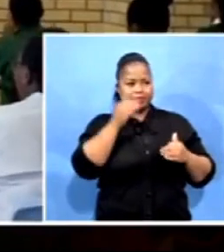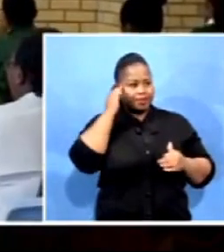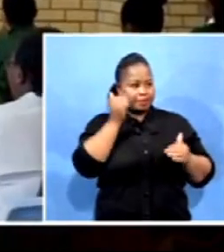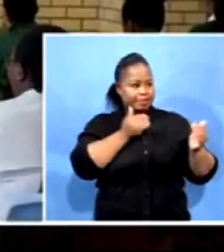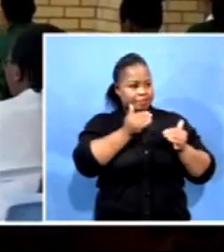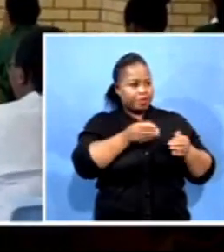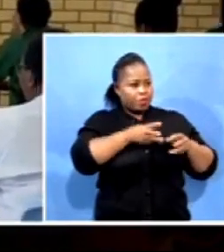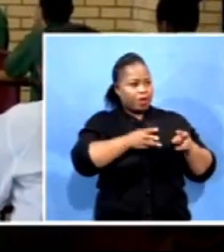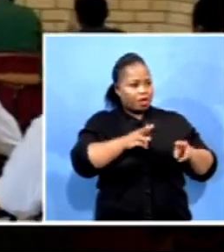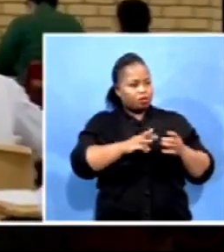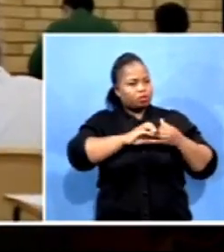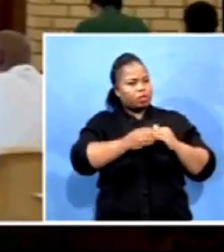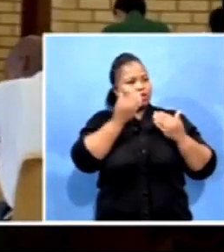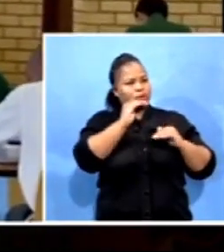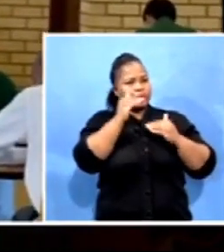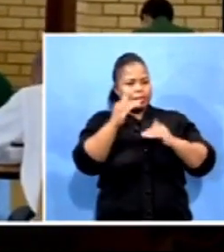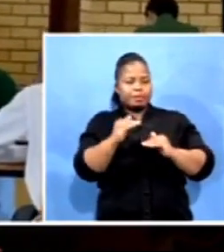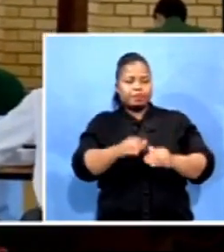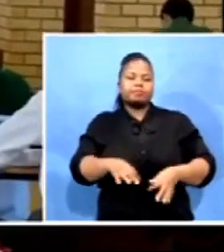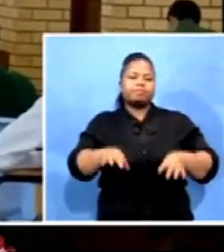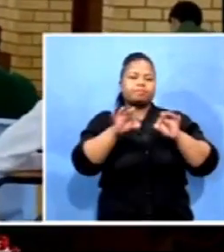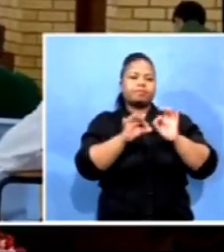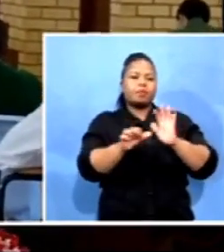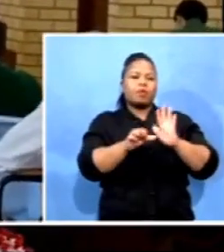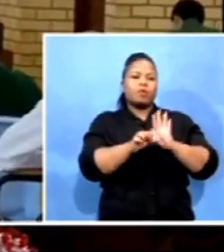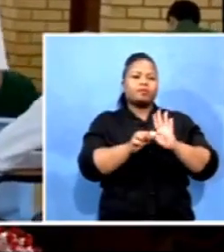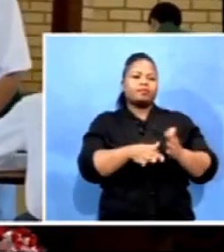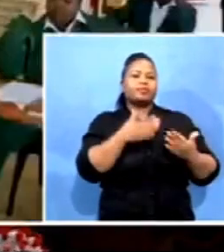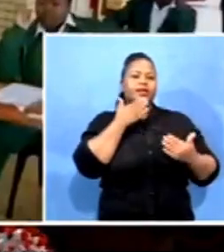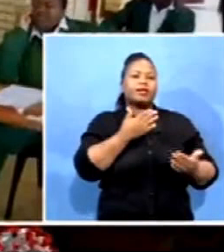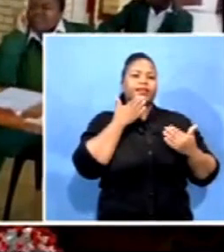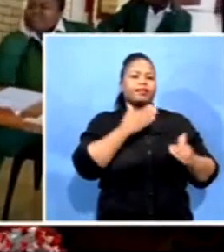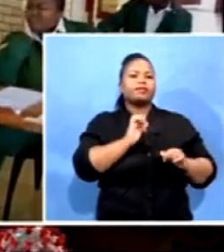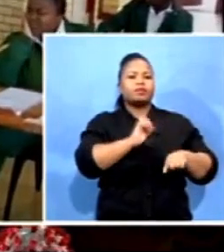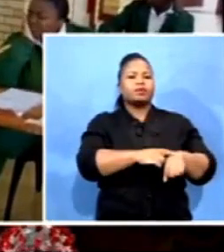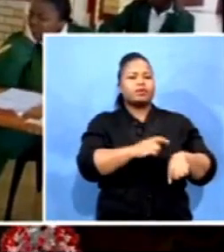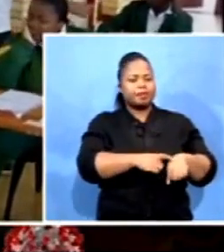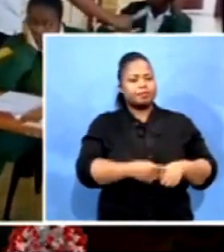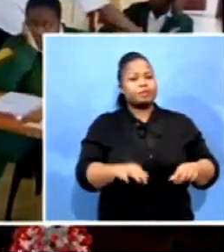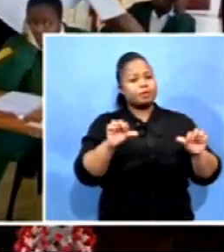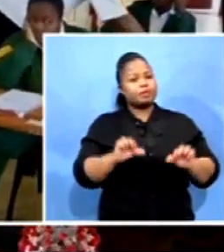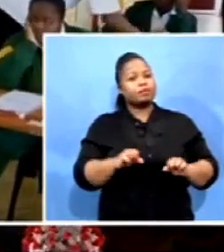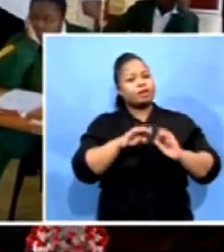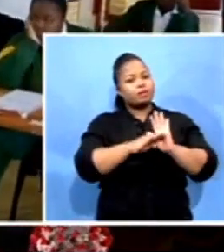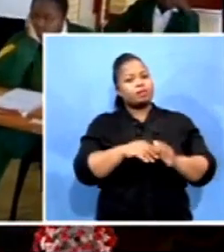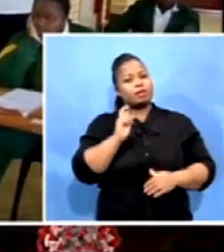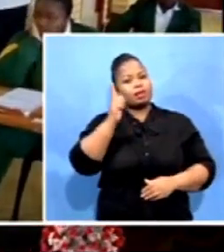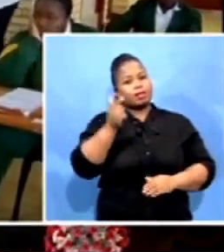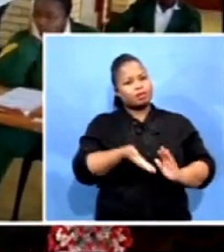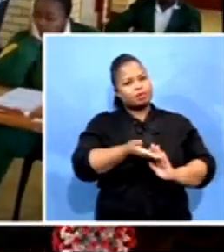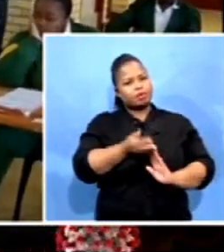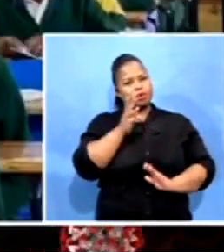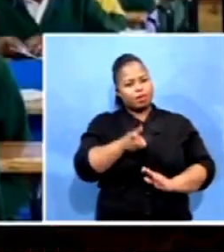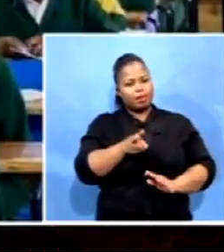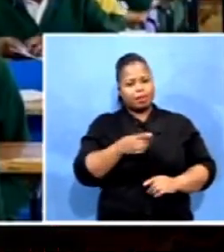very, very important. Sir, we thank you very much indeed for your time. No doubt we'll have you back on the program to get an update on where we are in terms of reopening of